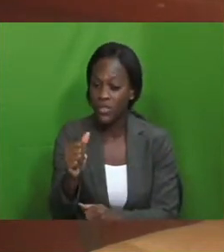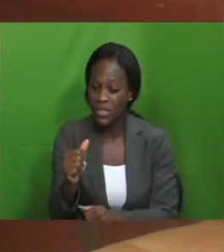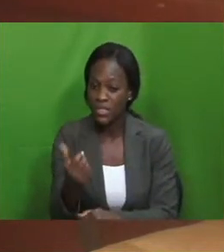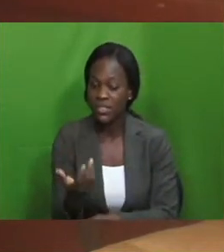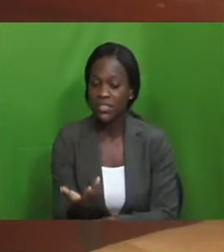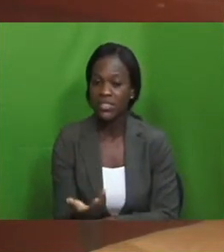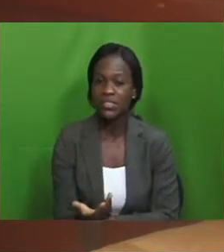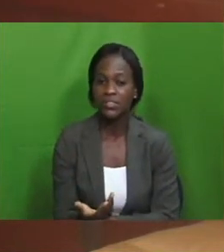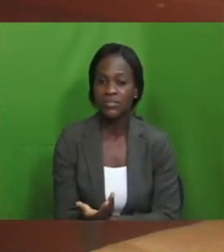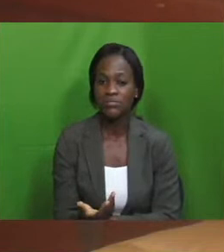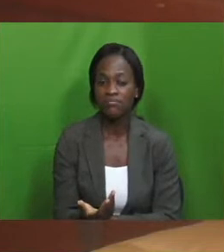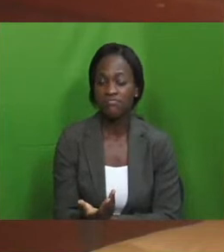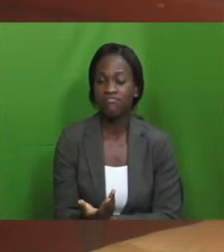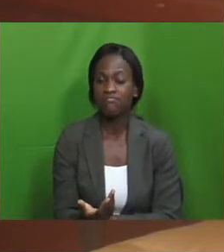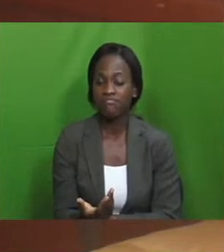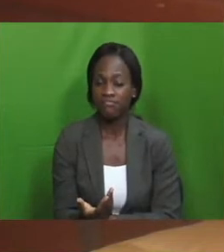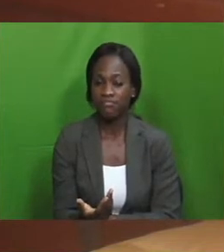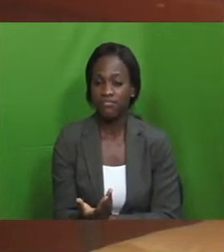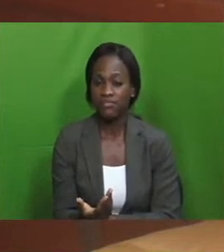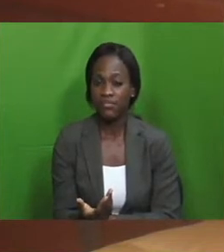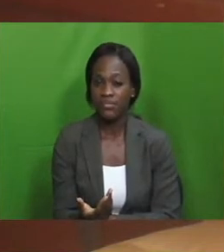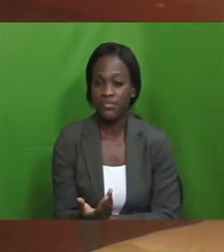1. And